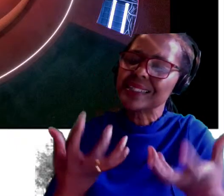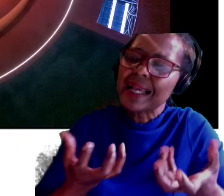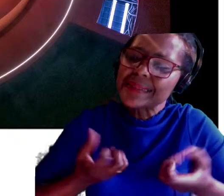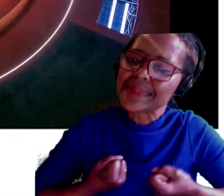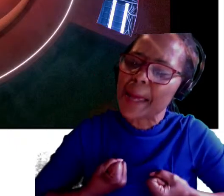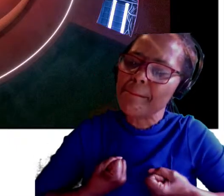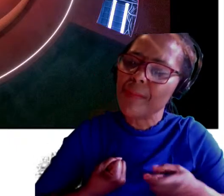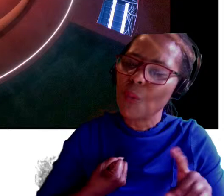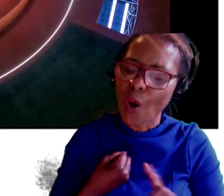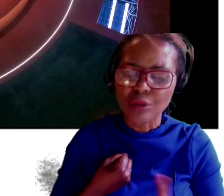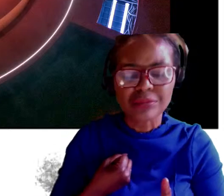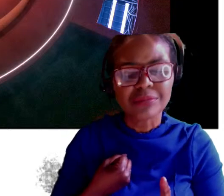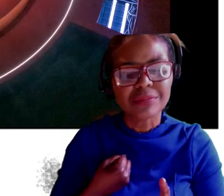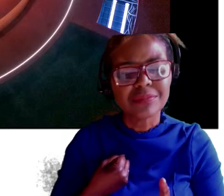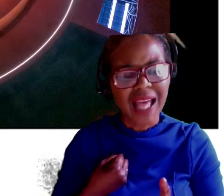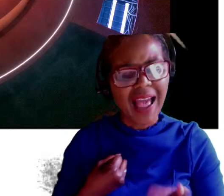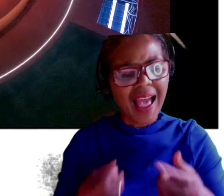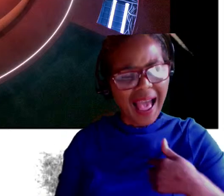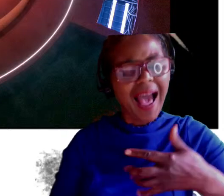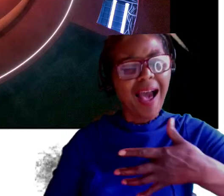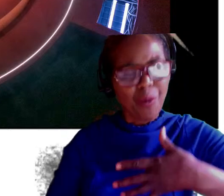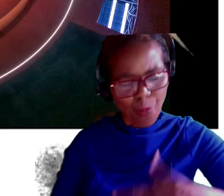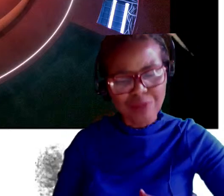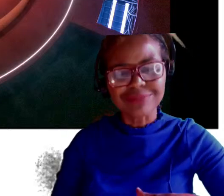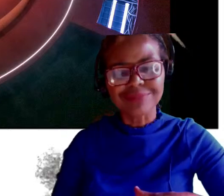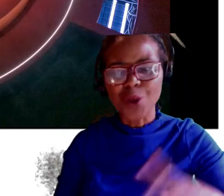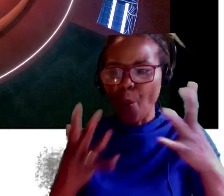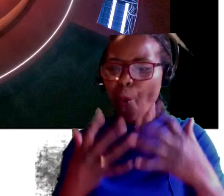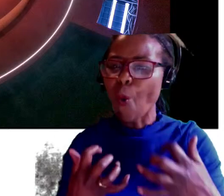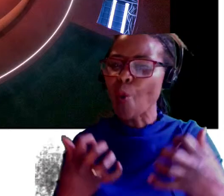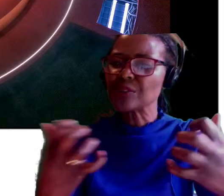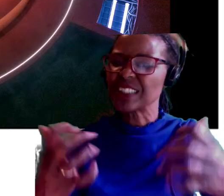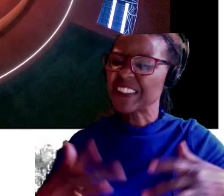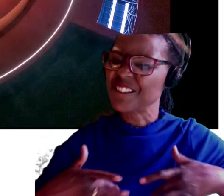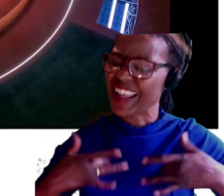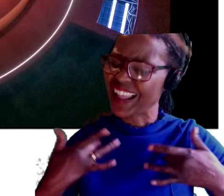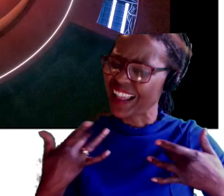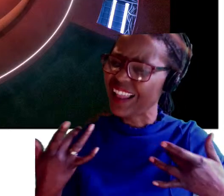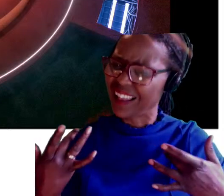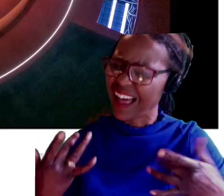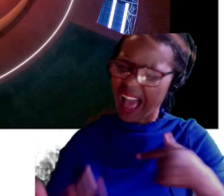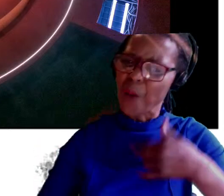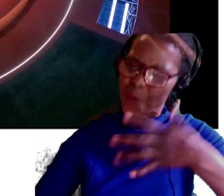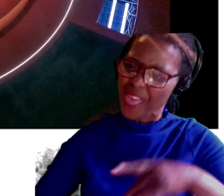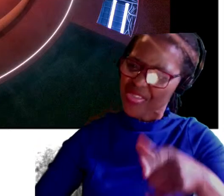implicitly wanting a story to be told rather than asking why it should be told.